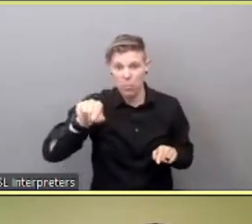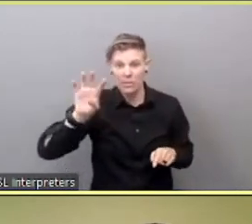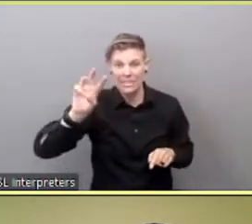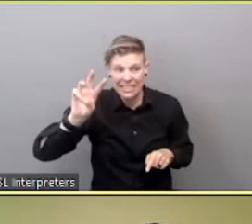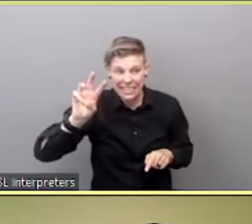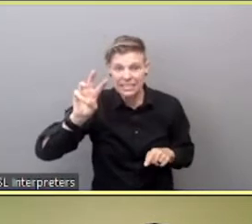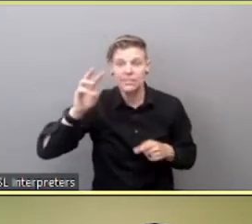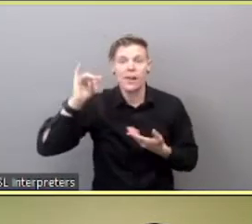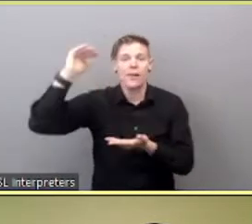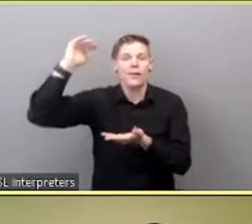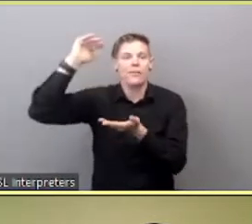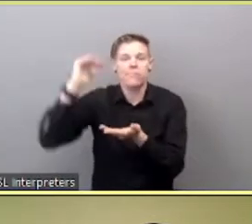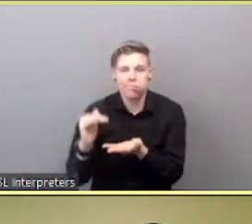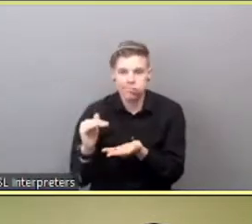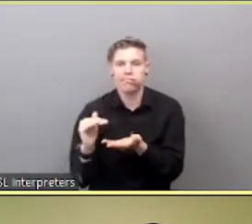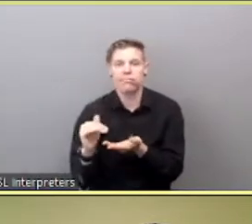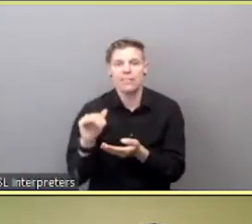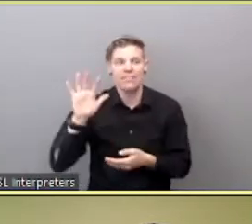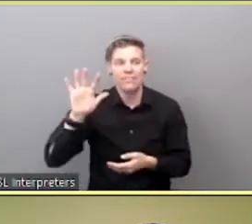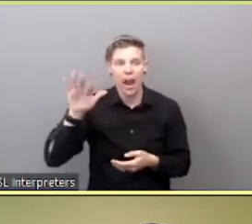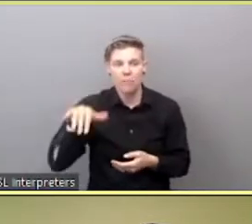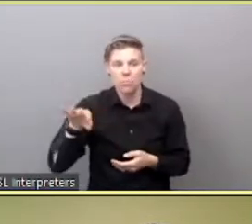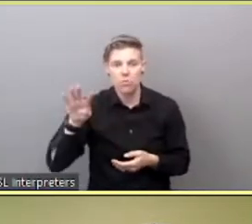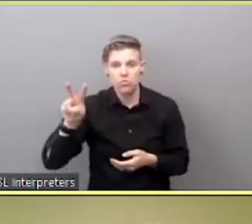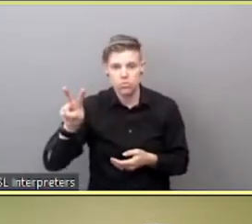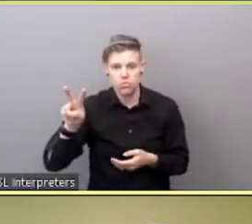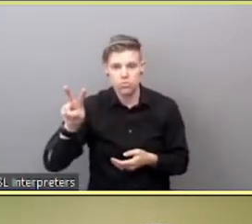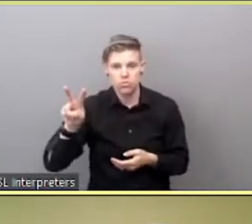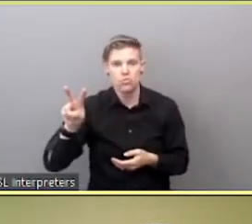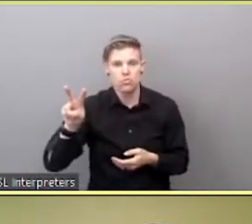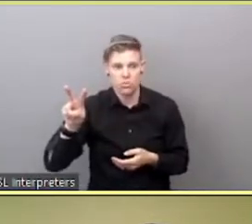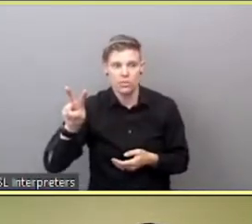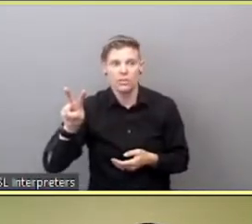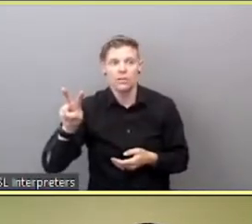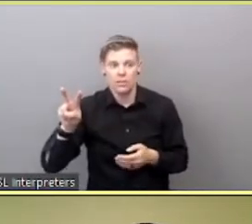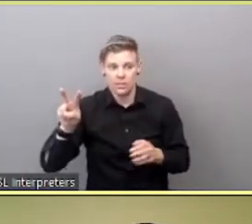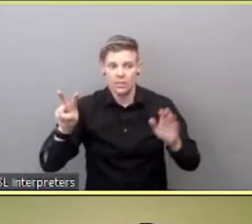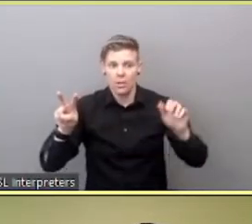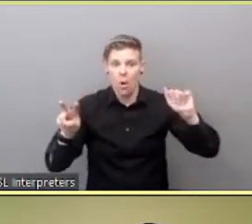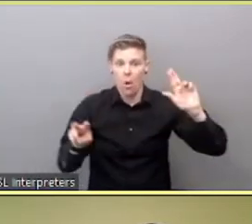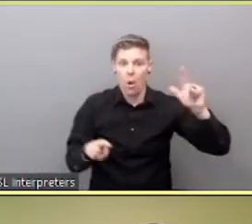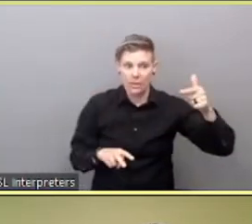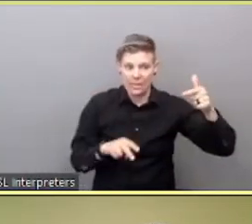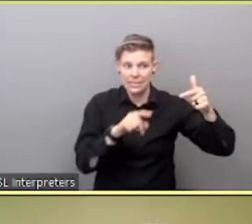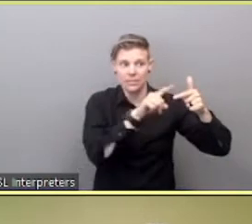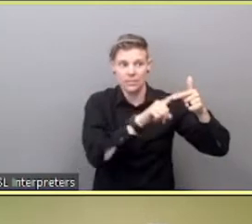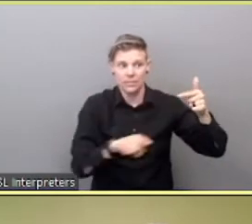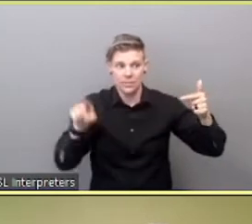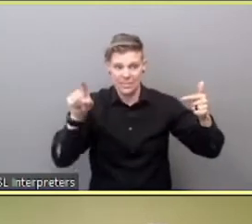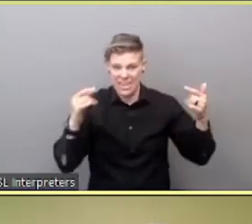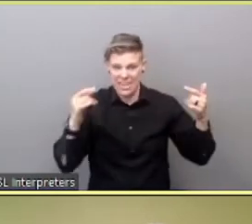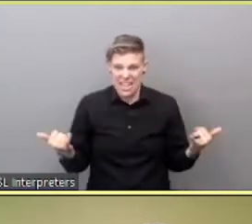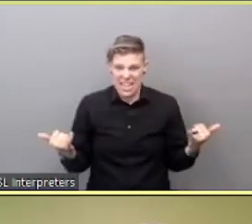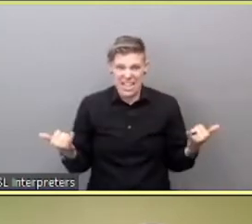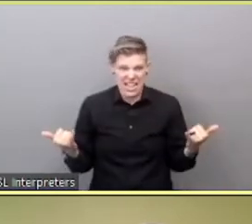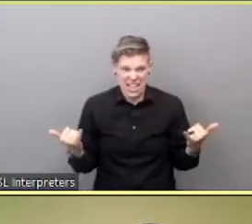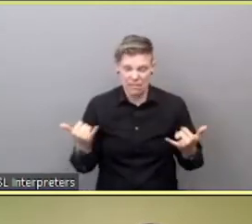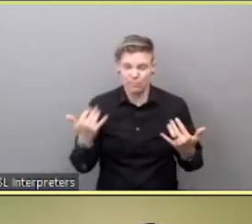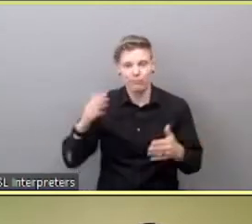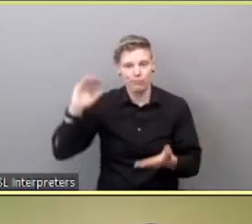over the past year, August 2020 to August 2021, it's come down by 2.1% compared